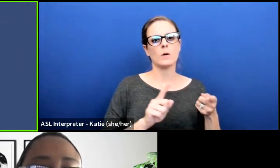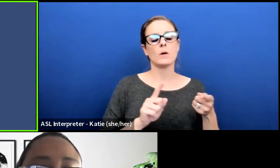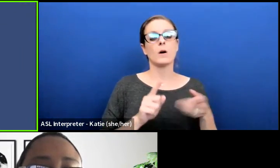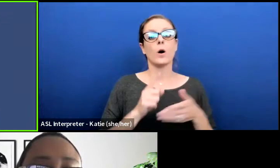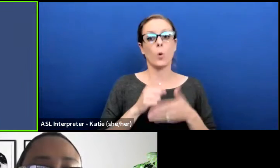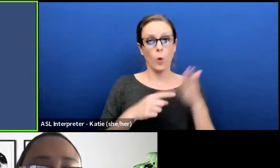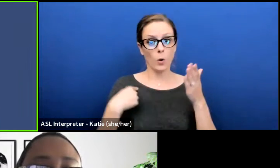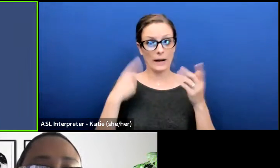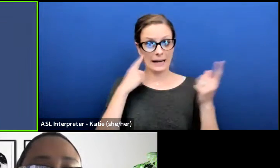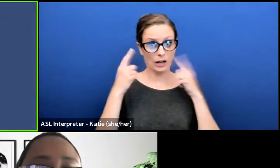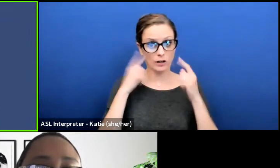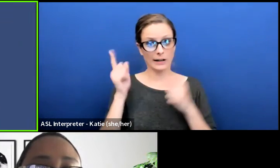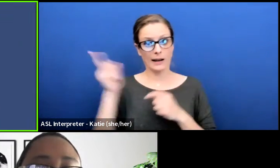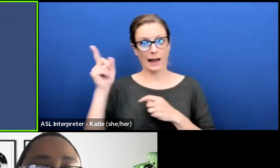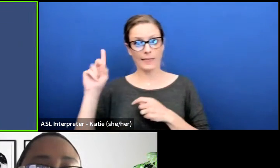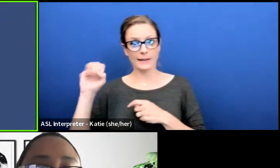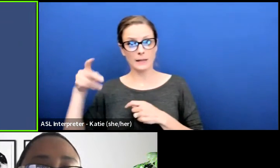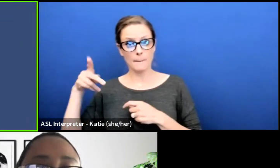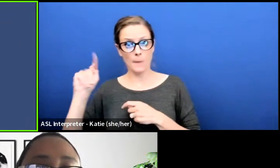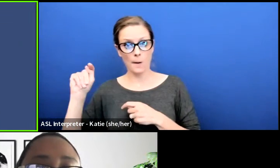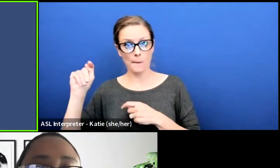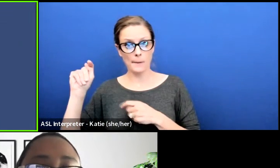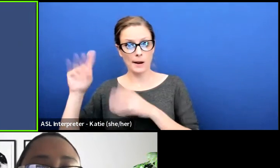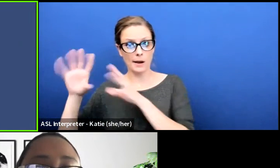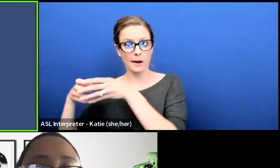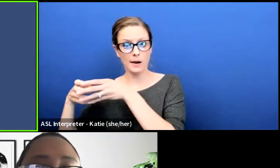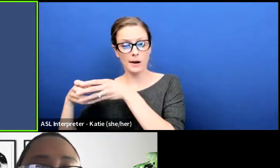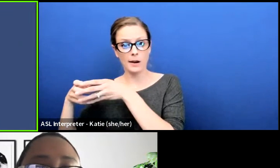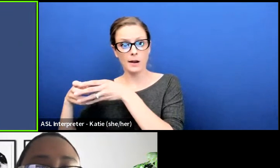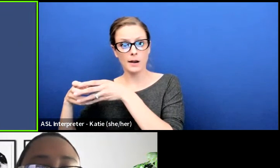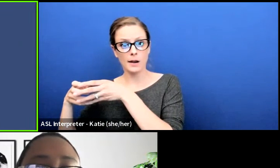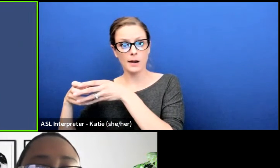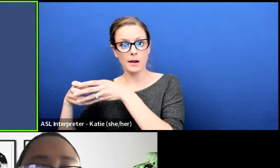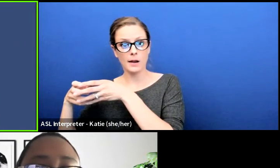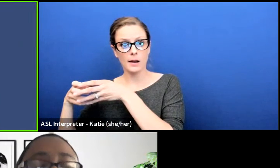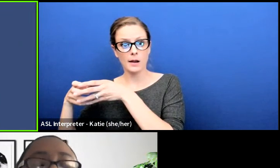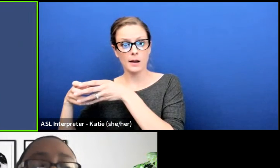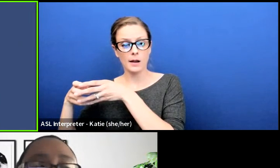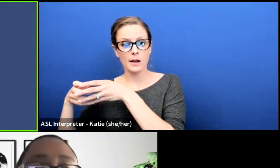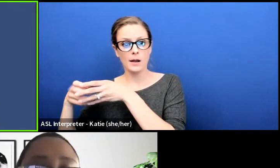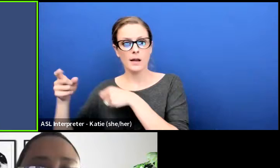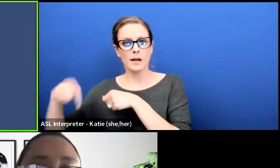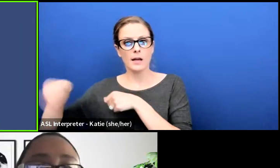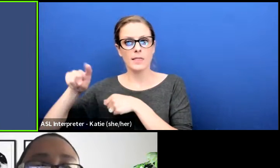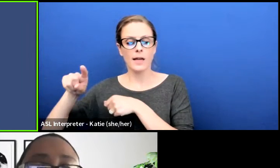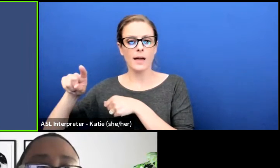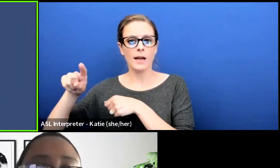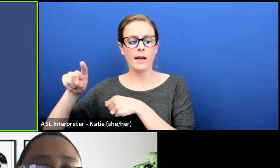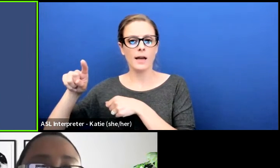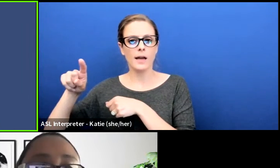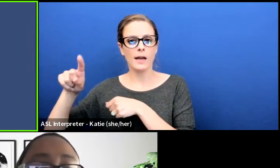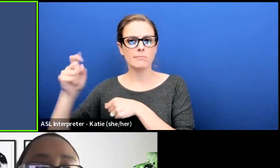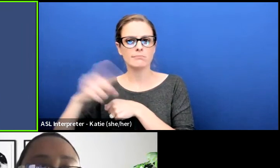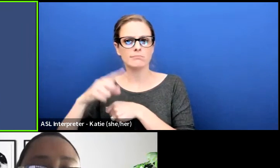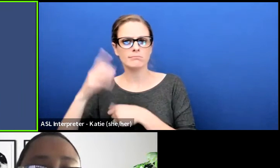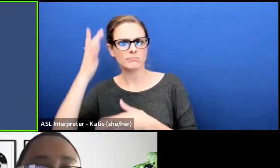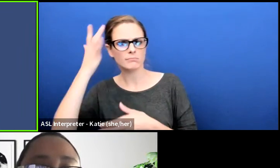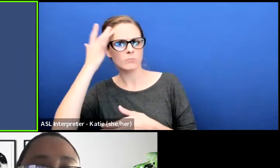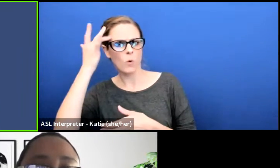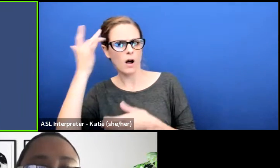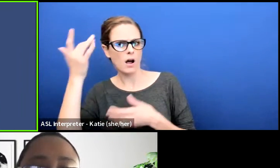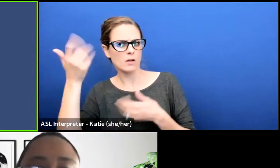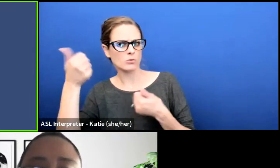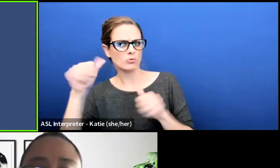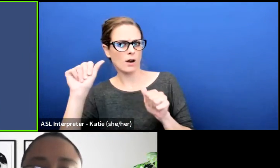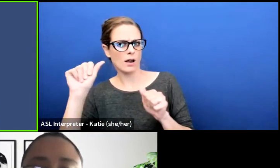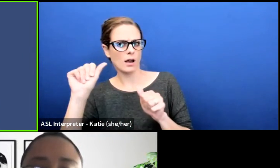hearing back at the department is like, why are you trying to stop COVID infections? And so, you know,